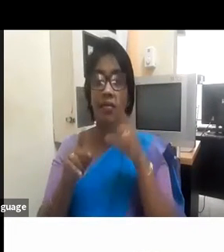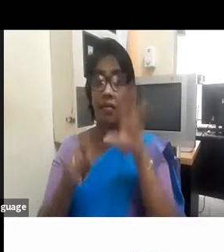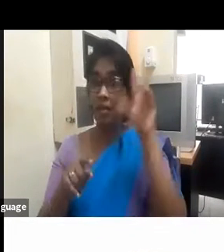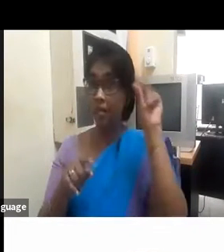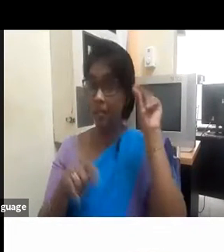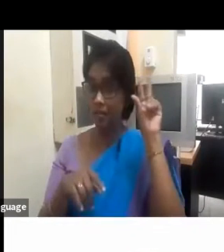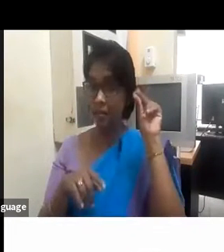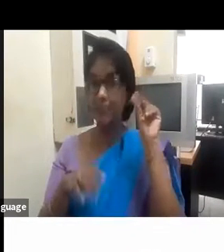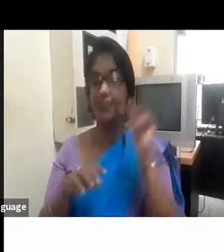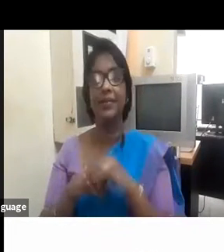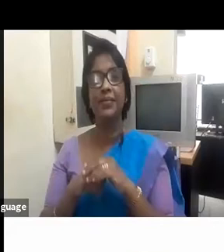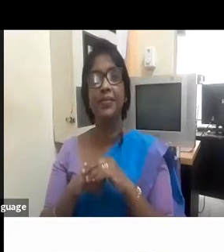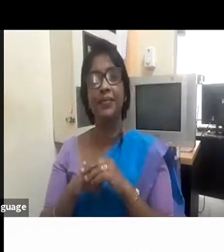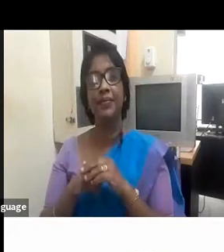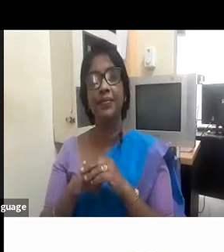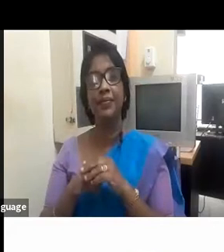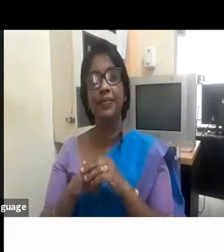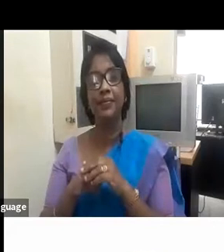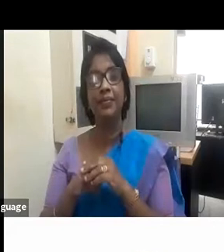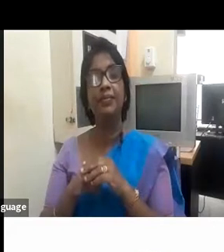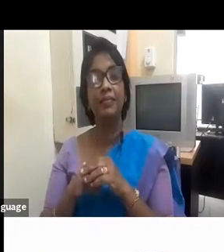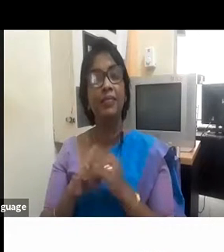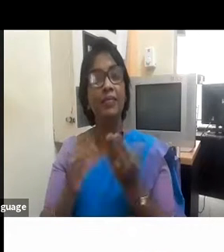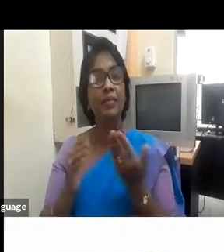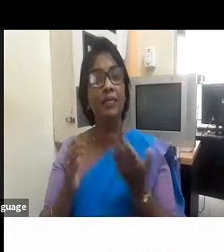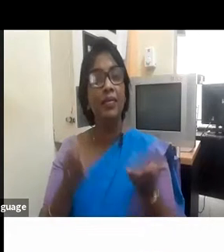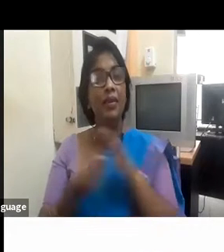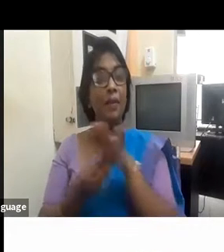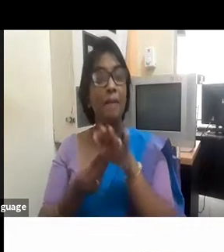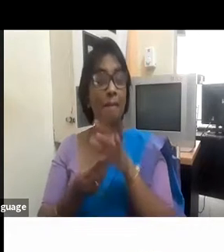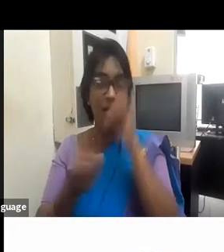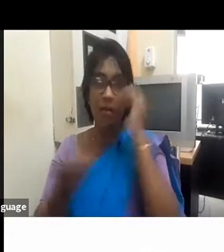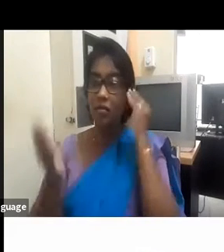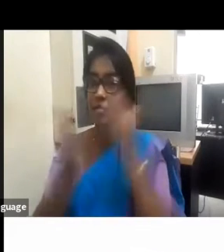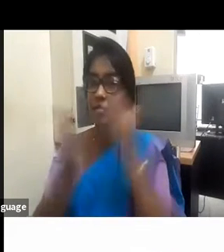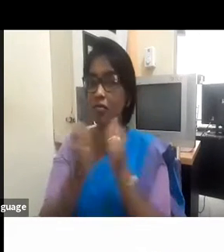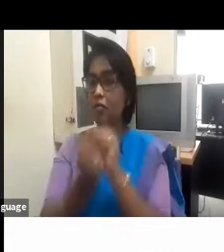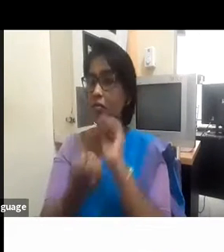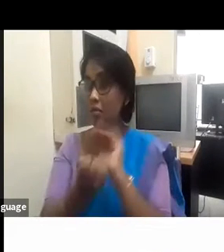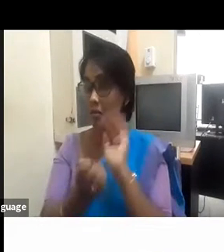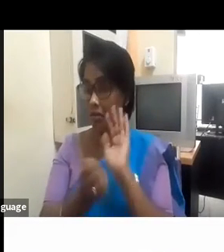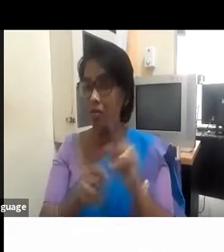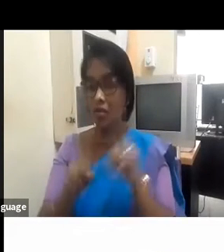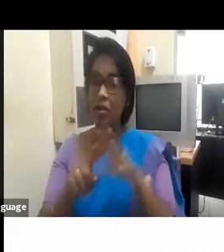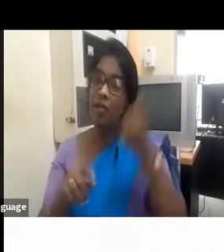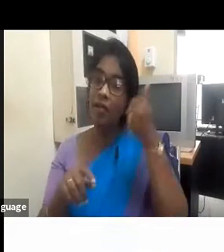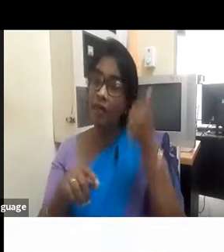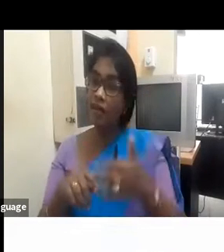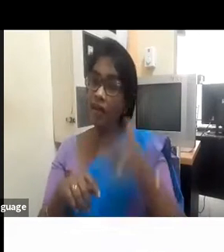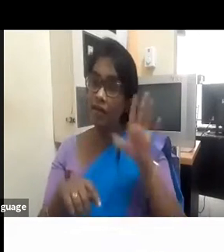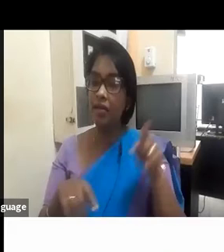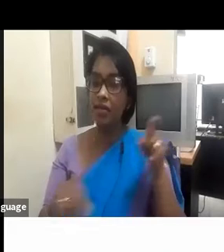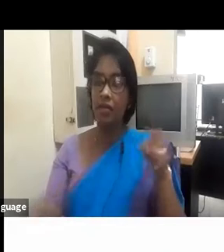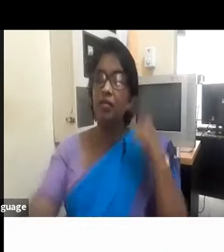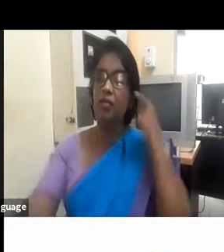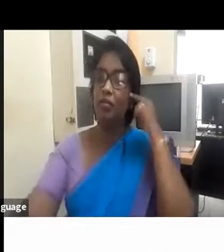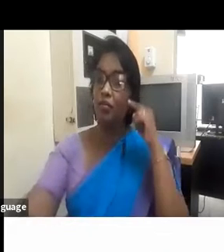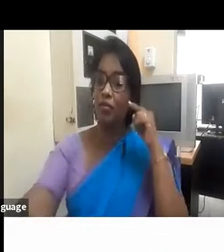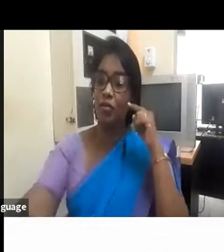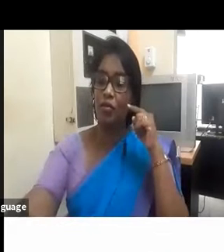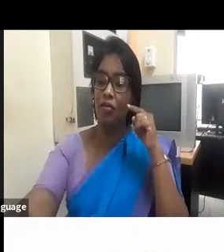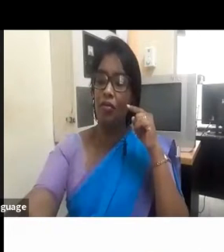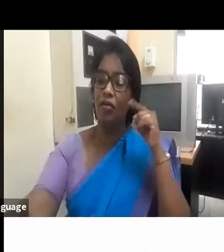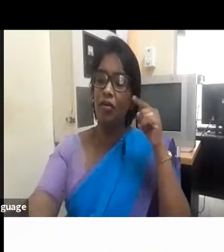carefully, is extremely important to this. So, I mean, there is no, one quick solution to